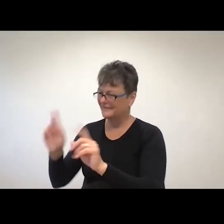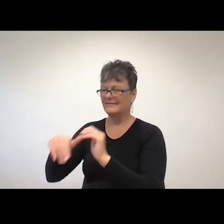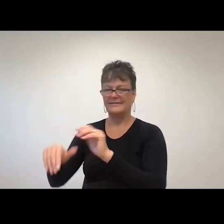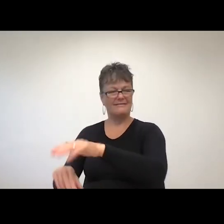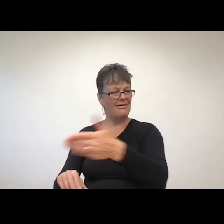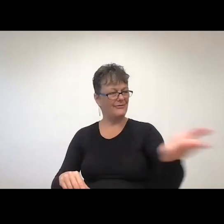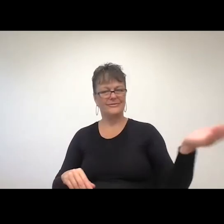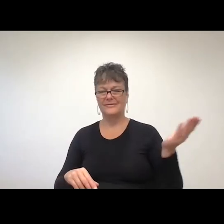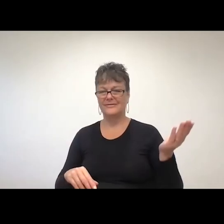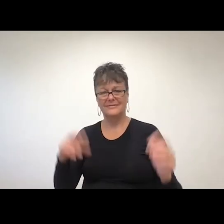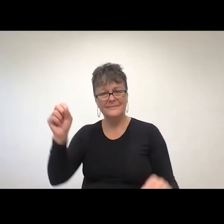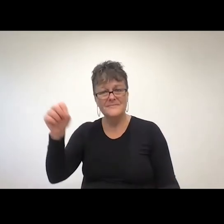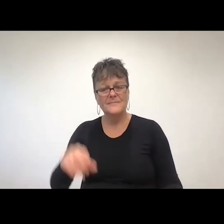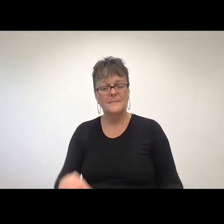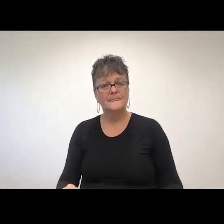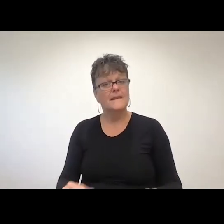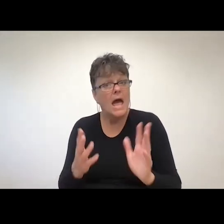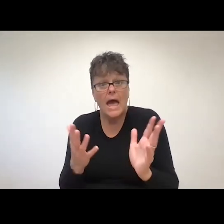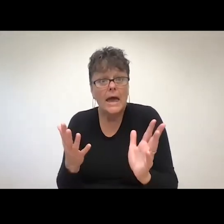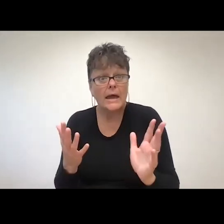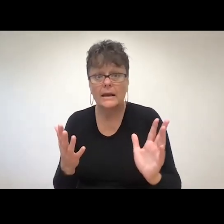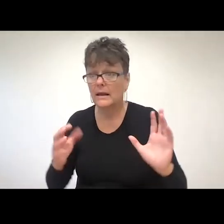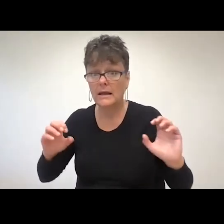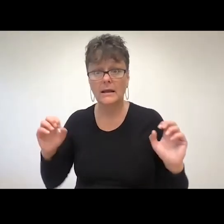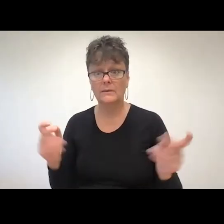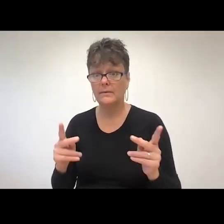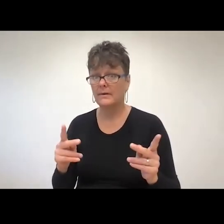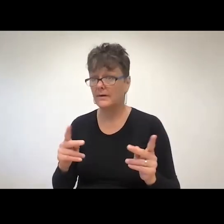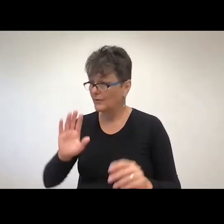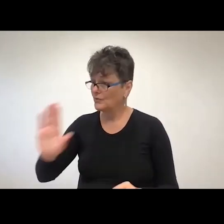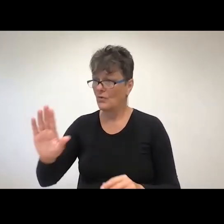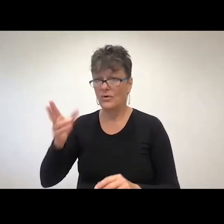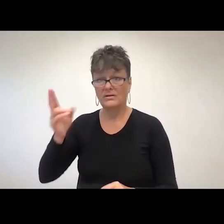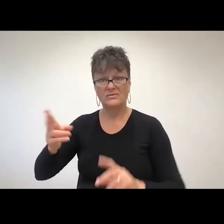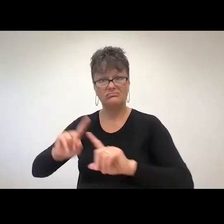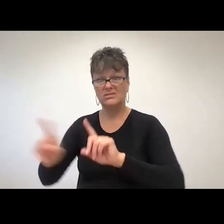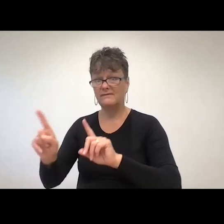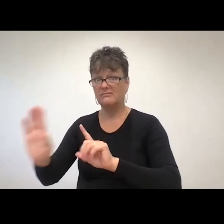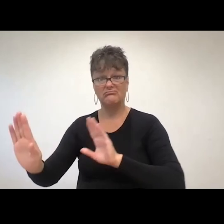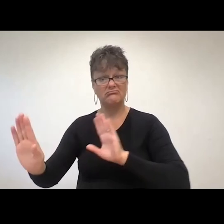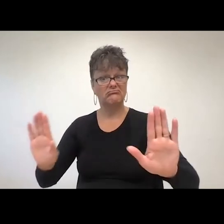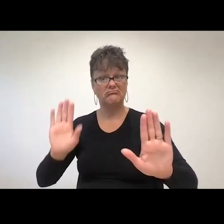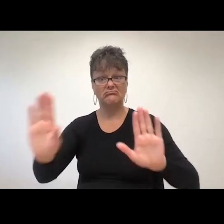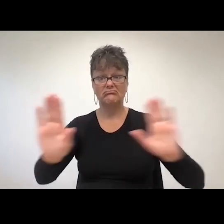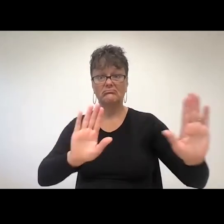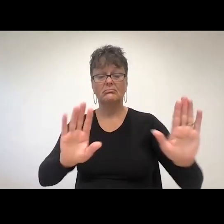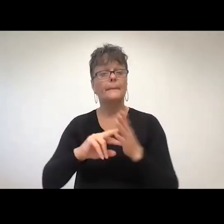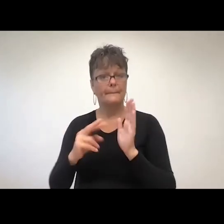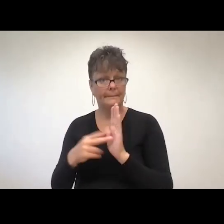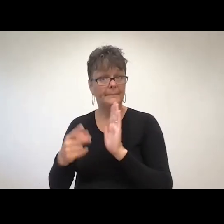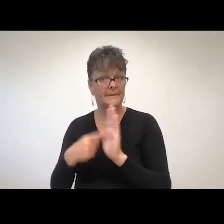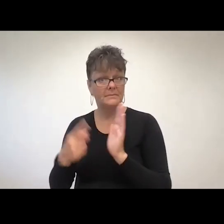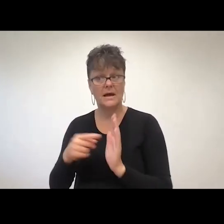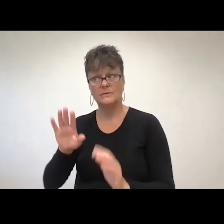also, I think, okay to recognize that because of that unique history, students come to us with varying levels of preparation. I